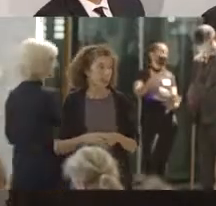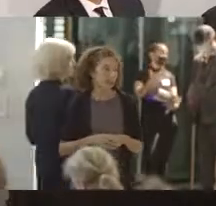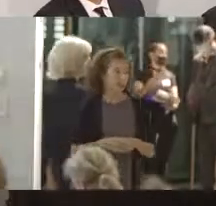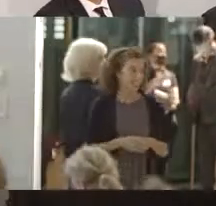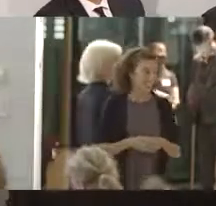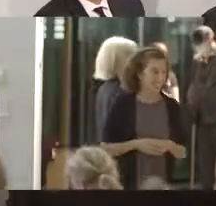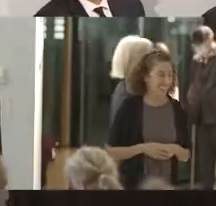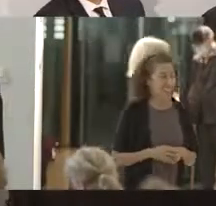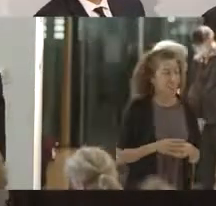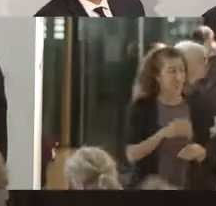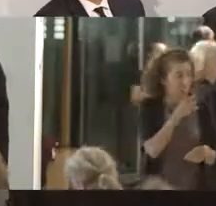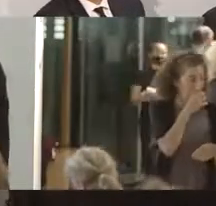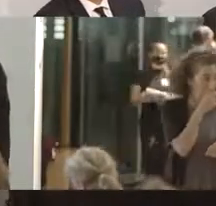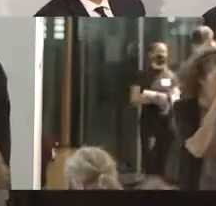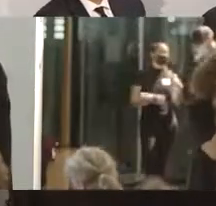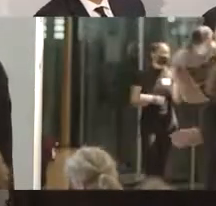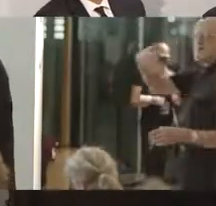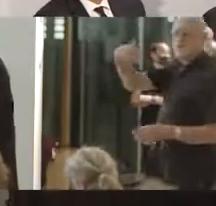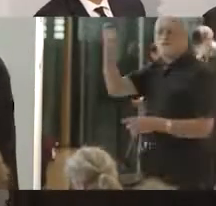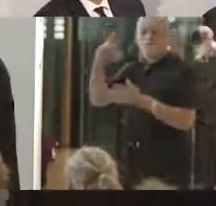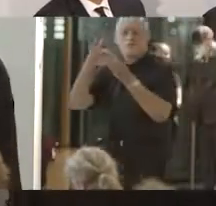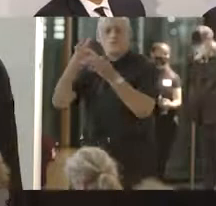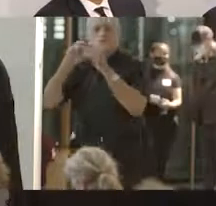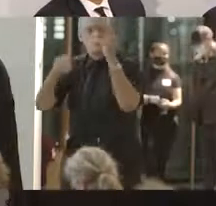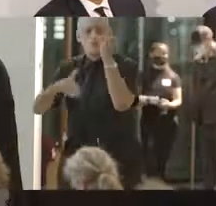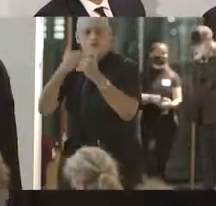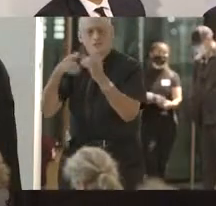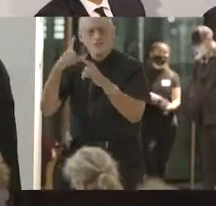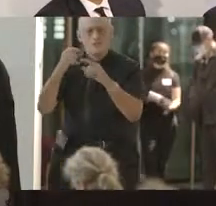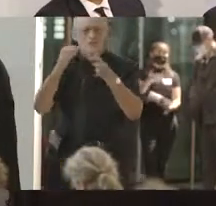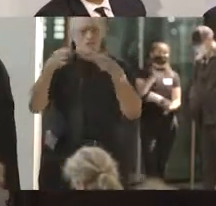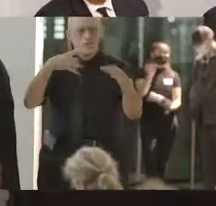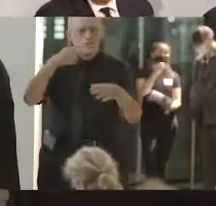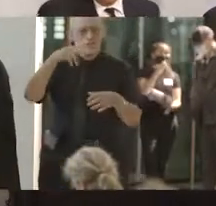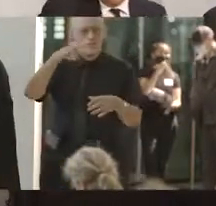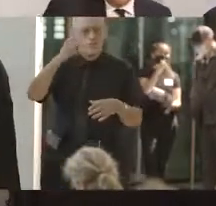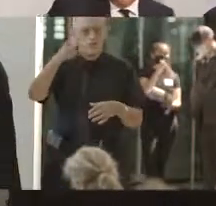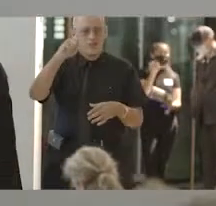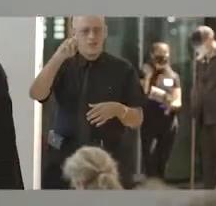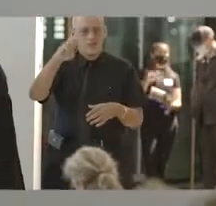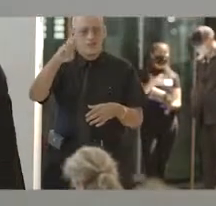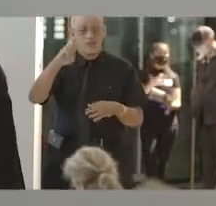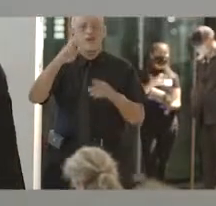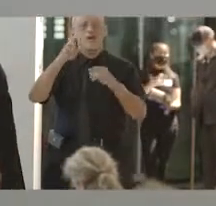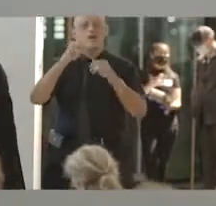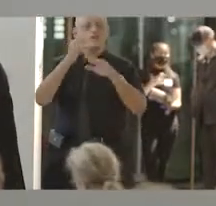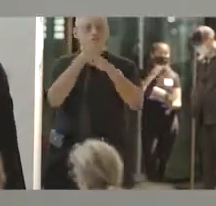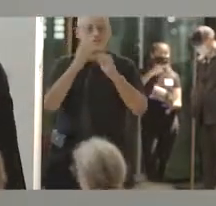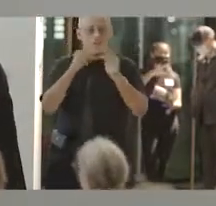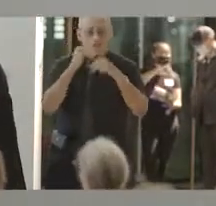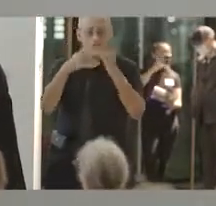There's a question here about process, and I think we need to explain the progressive design build process. The question is, why was